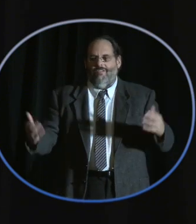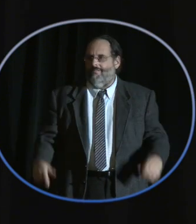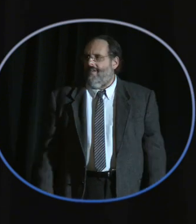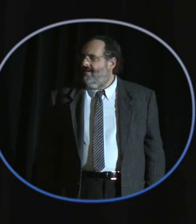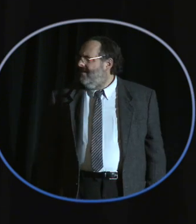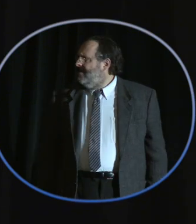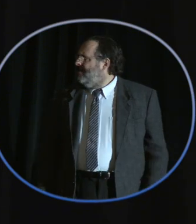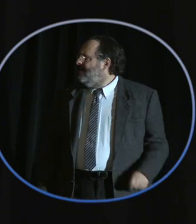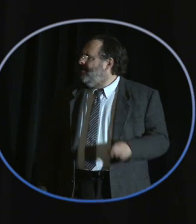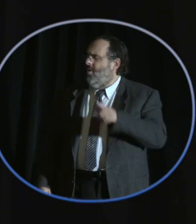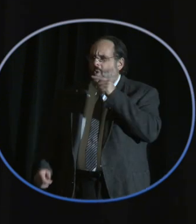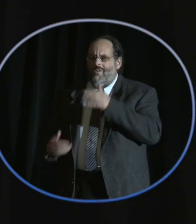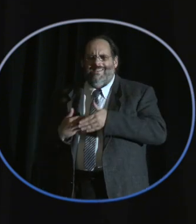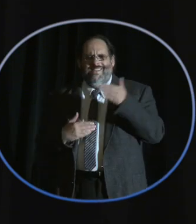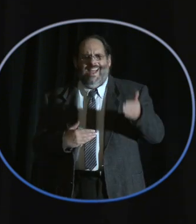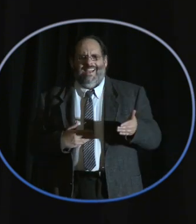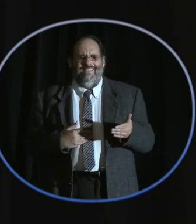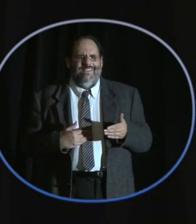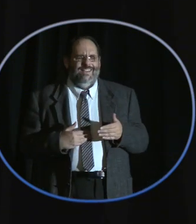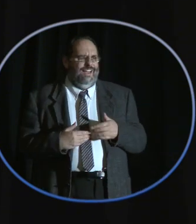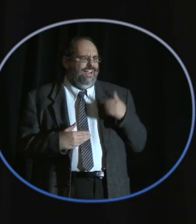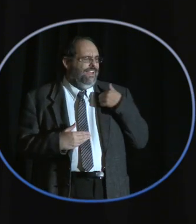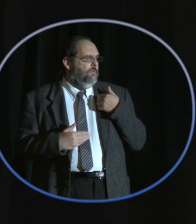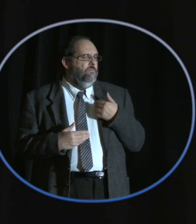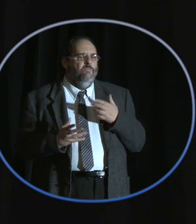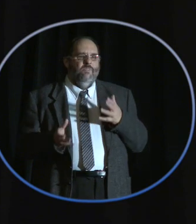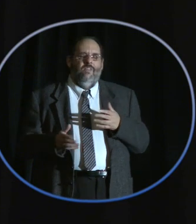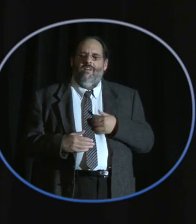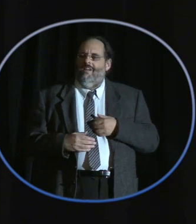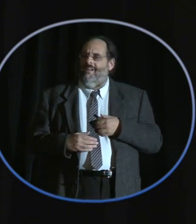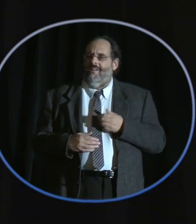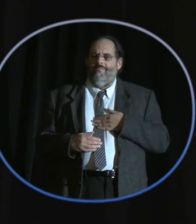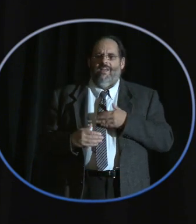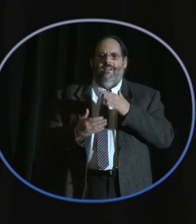And who am I bringing up? Because I left my agenda.